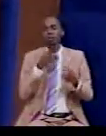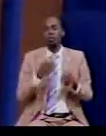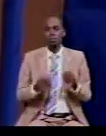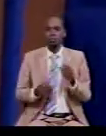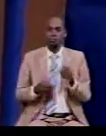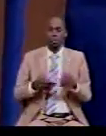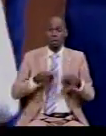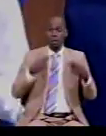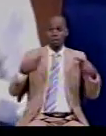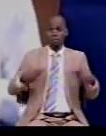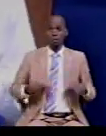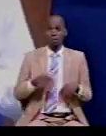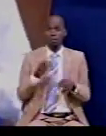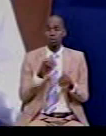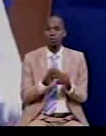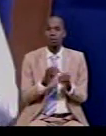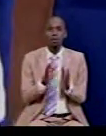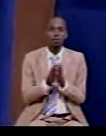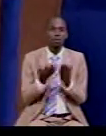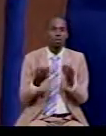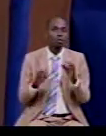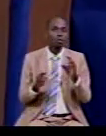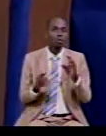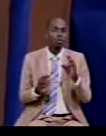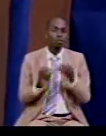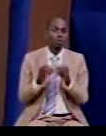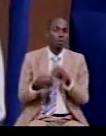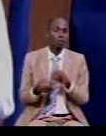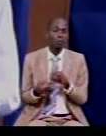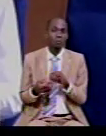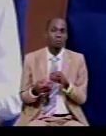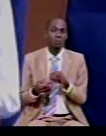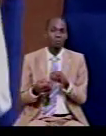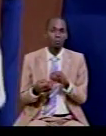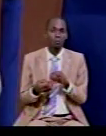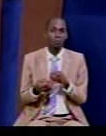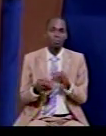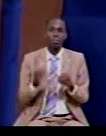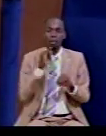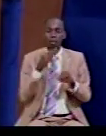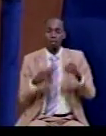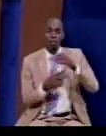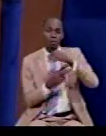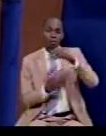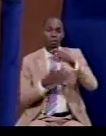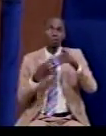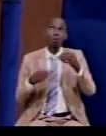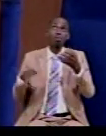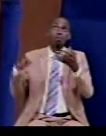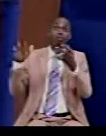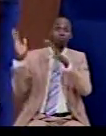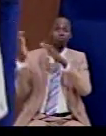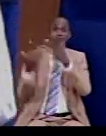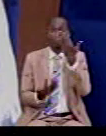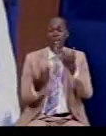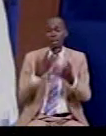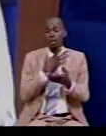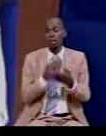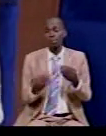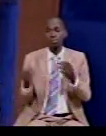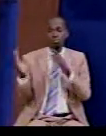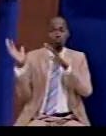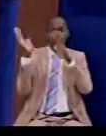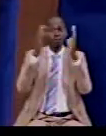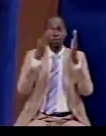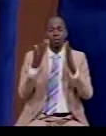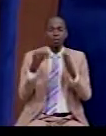Numbers, he's the pillar of cloud and fire by day and by night. In Deuteronomy, Jesus is the prophet like unto Moses. In Joshua, he's the